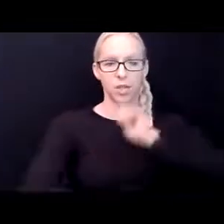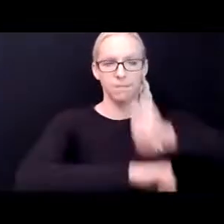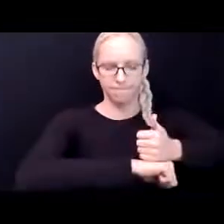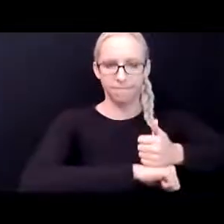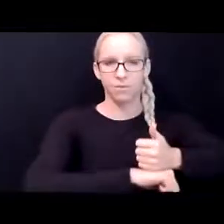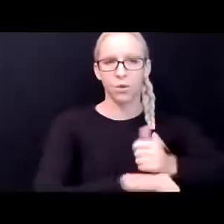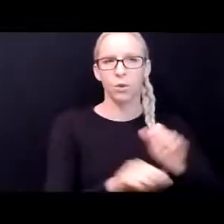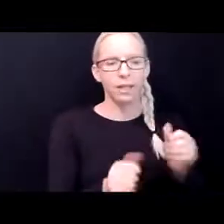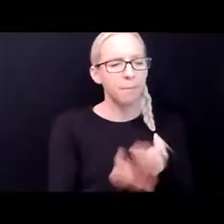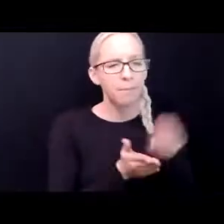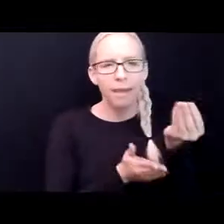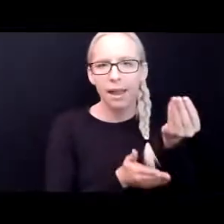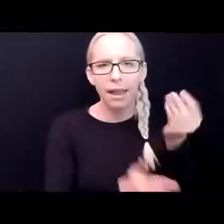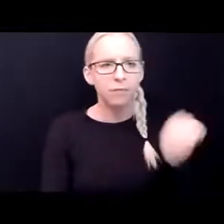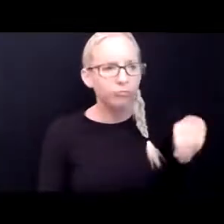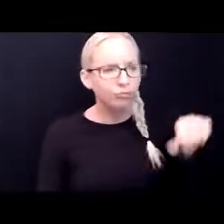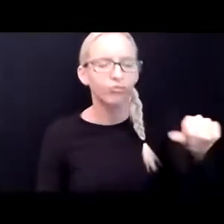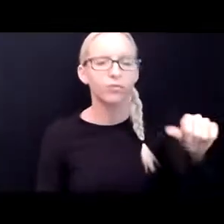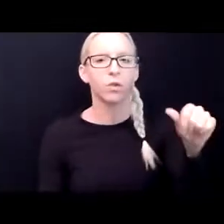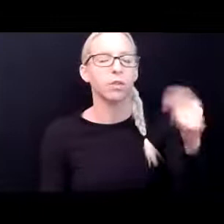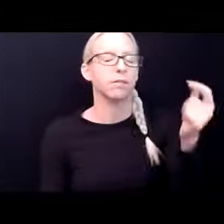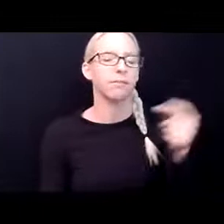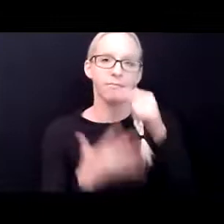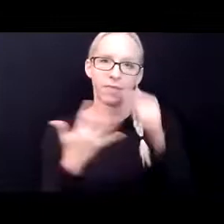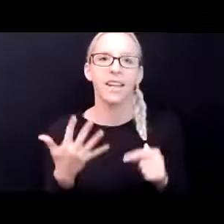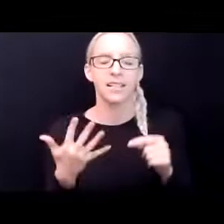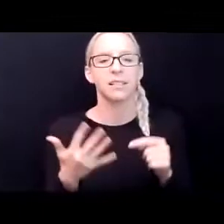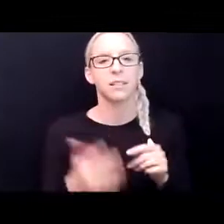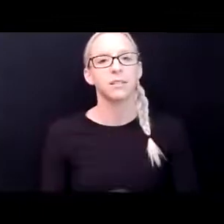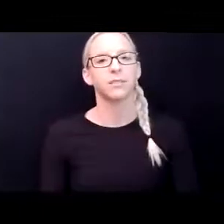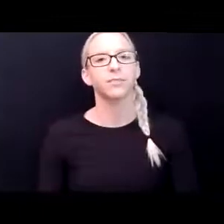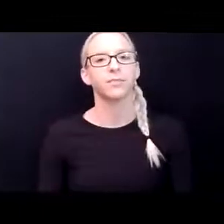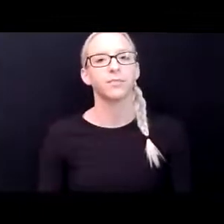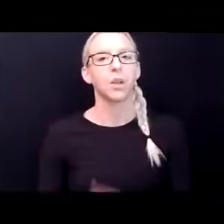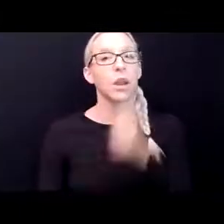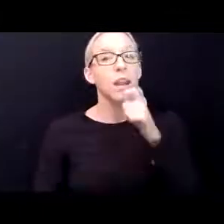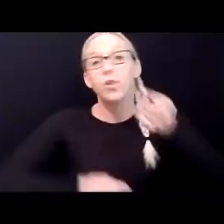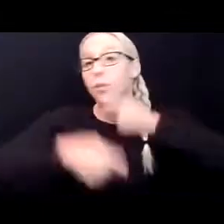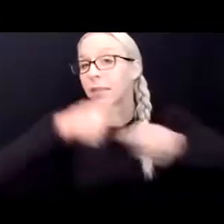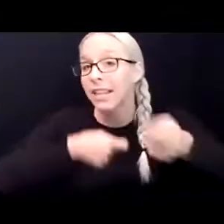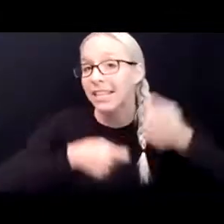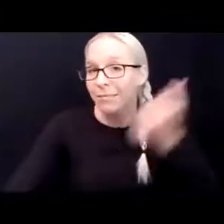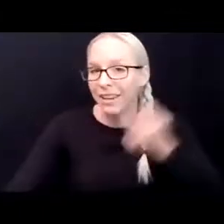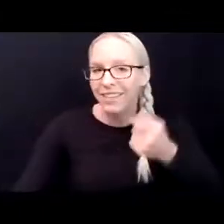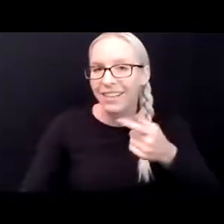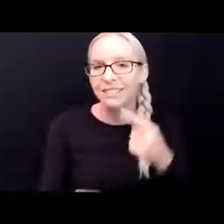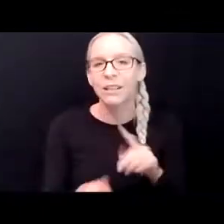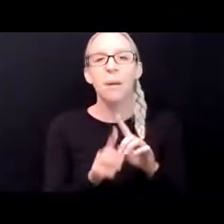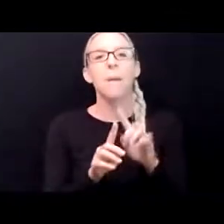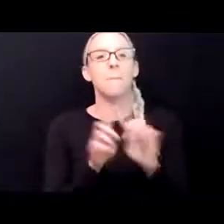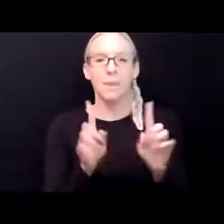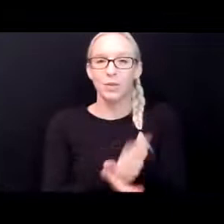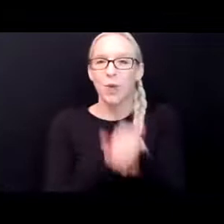extra things and to supplement those other benefits, not to replace them. And so sometimes you'll hear